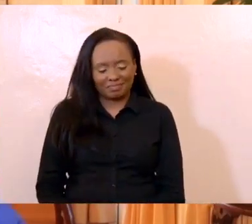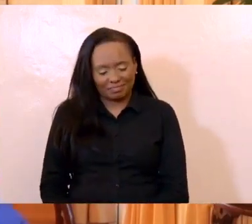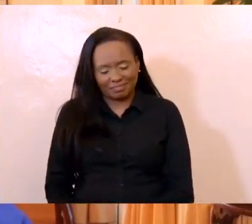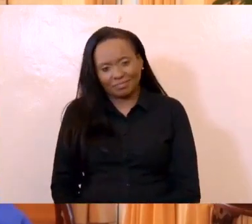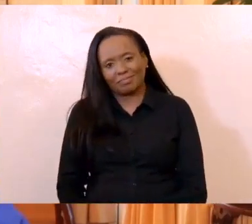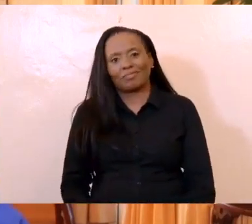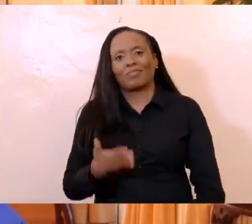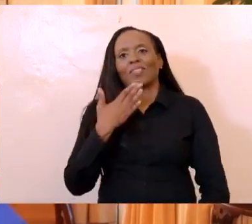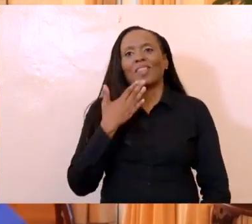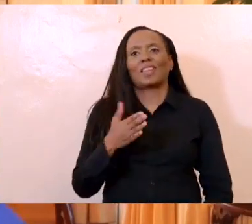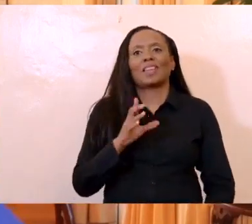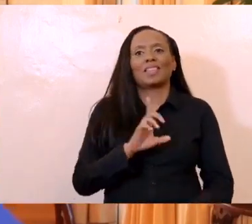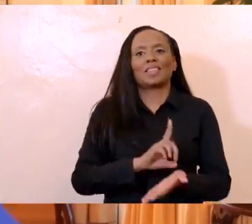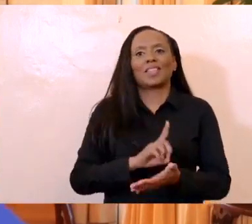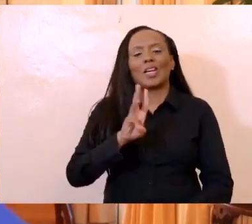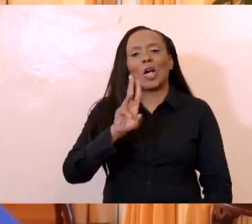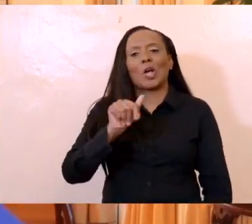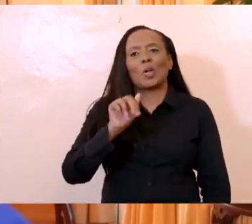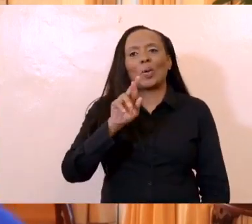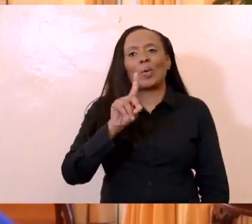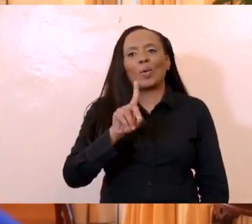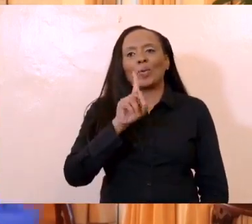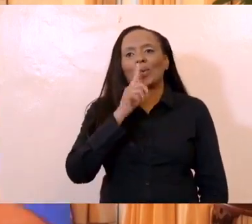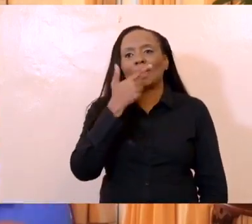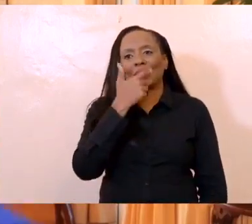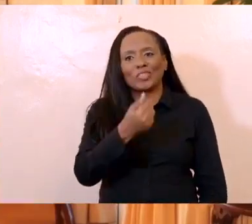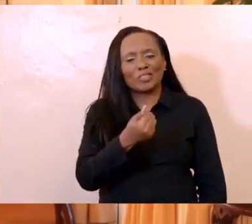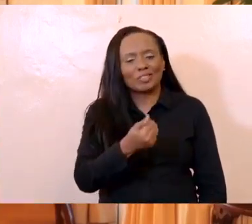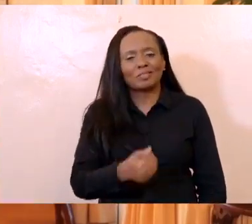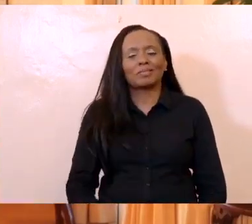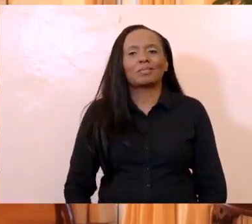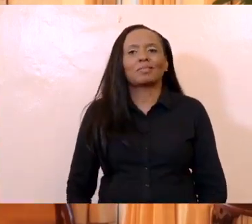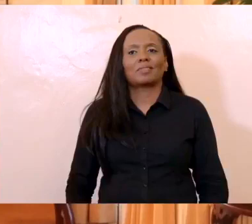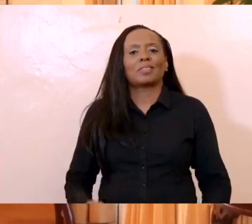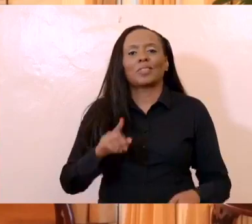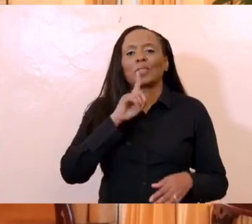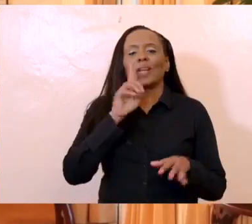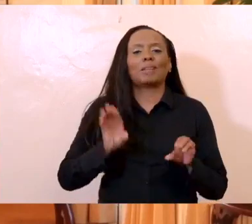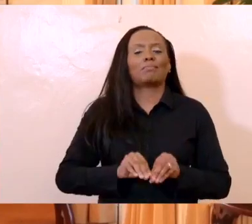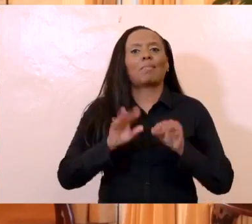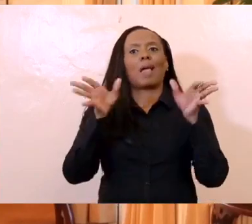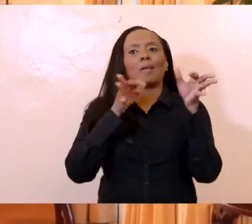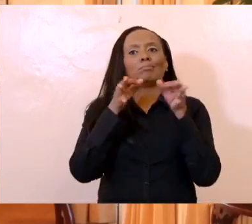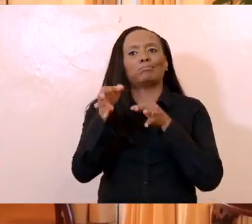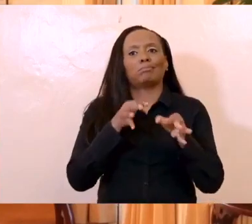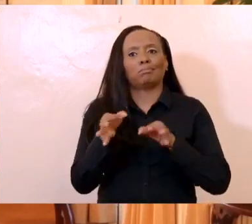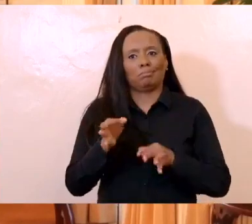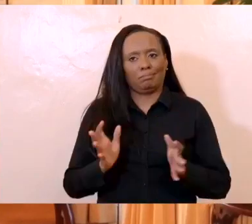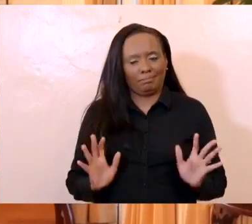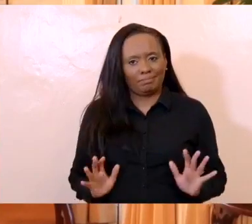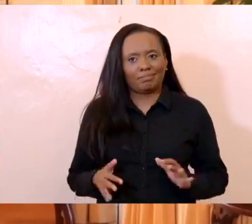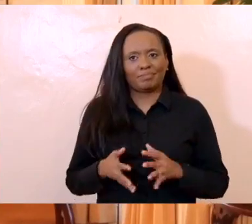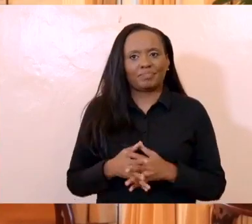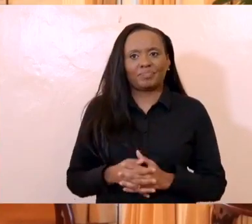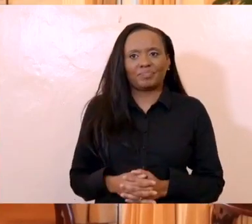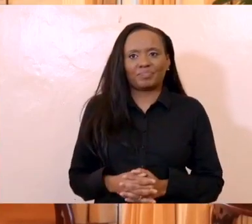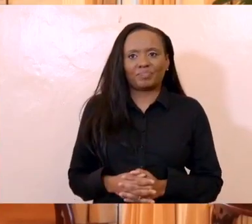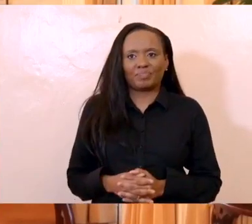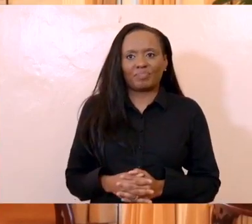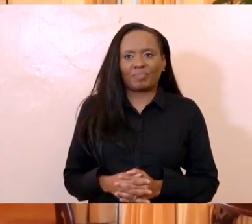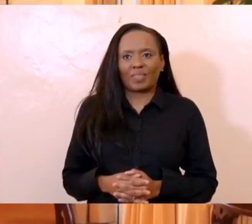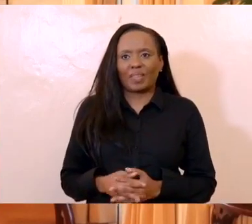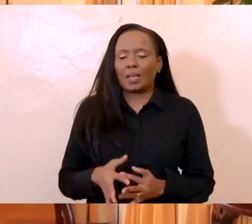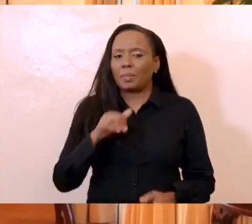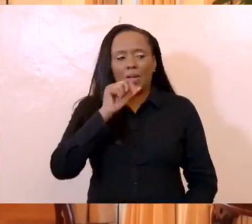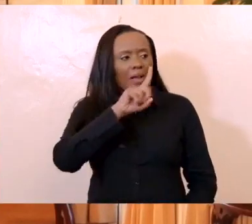Thank you, Dr. Ward. That was really very interesting, and I think it clarified a lot of questions that people will have, and I'm not going to